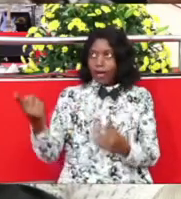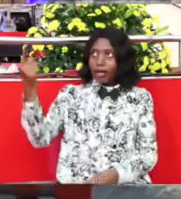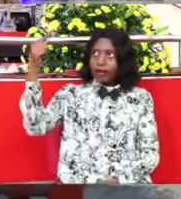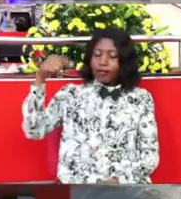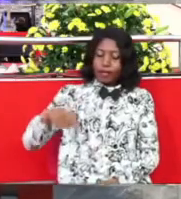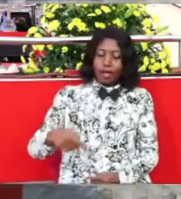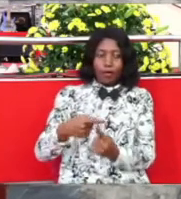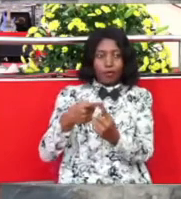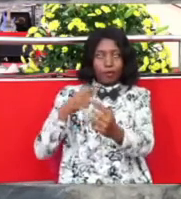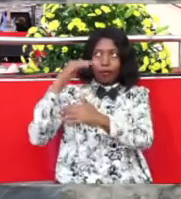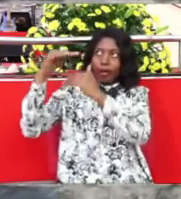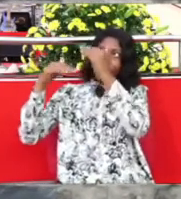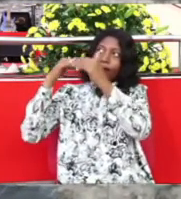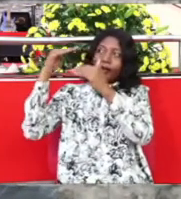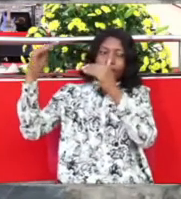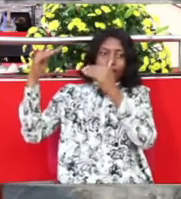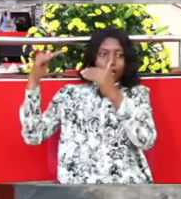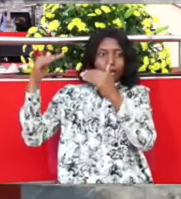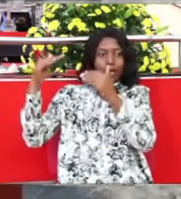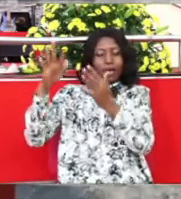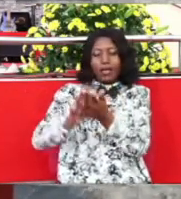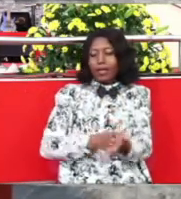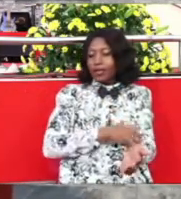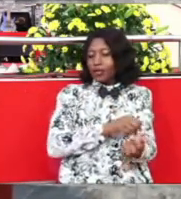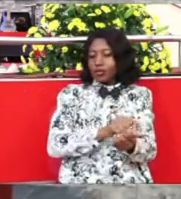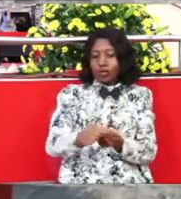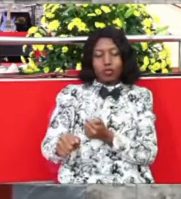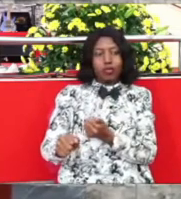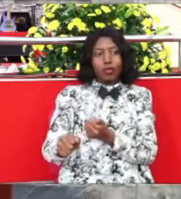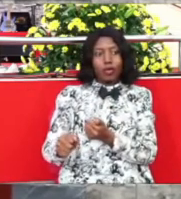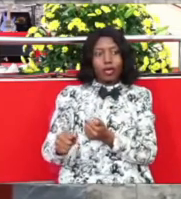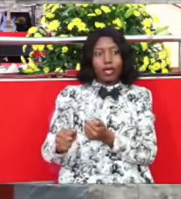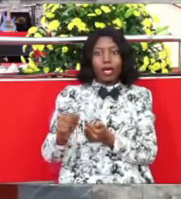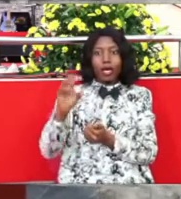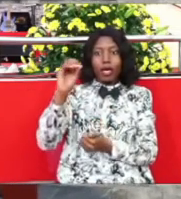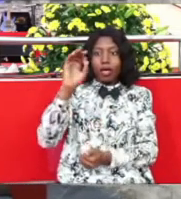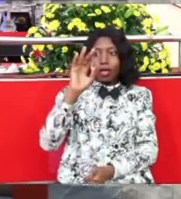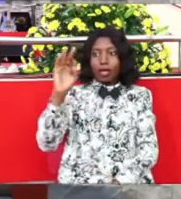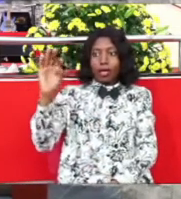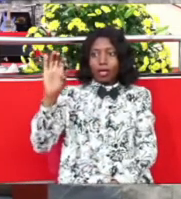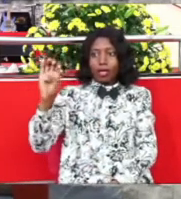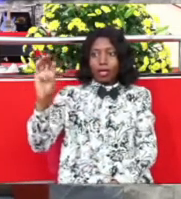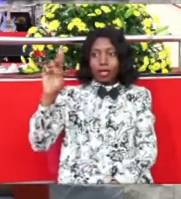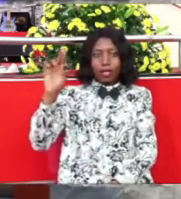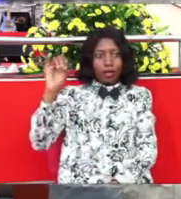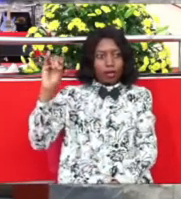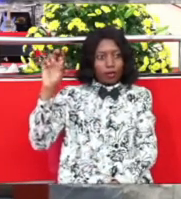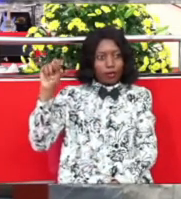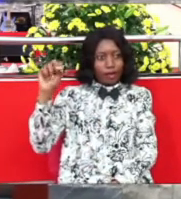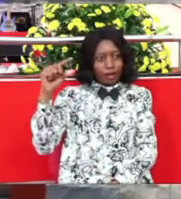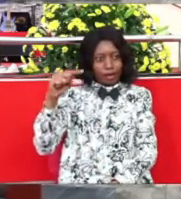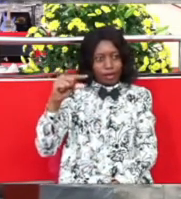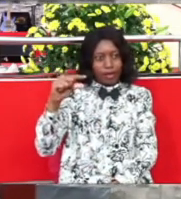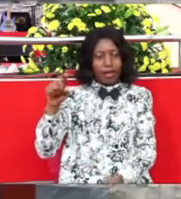Moto ukashuka kutoka mbinguni. Doing what? Consuming the burnt offering. Ikaweza kuitumia ile dhabihu ya kuchomwa. And the sacrifice that had